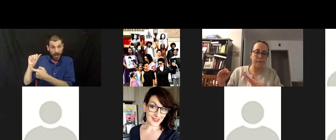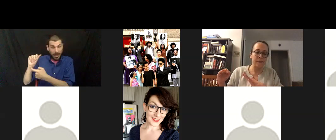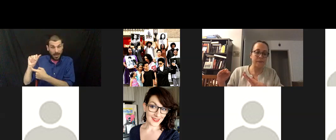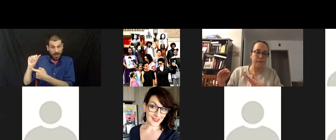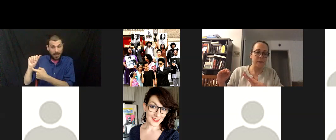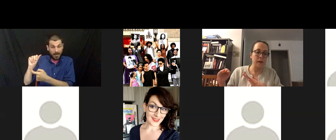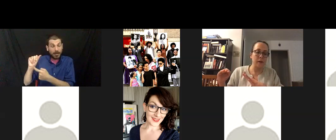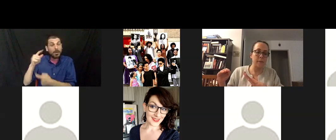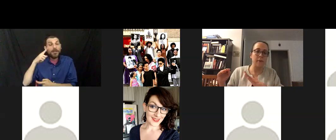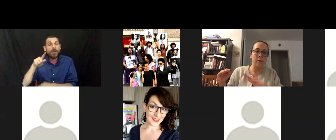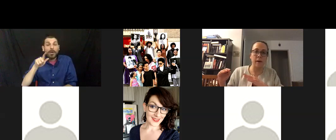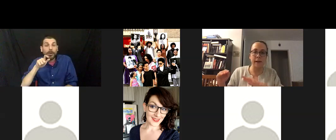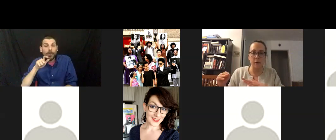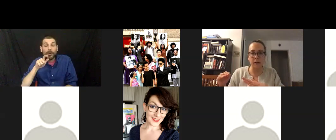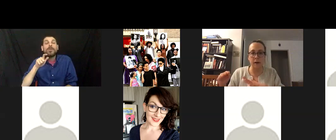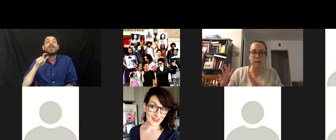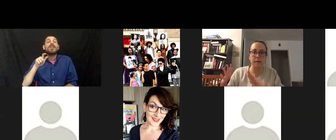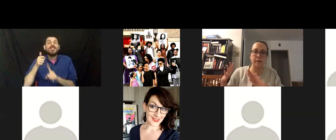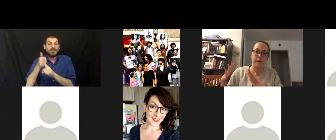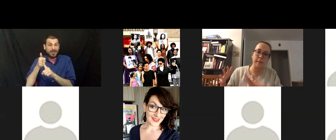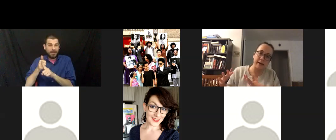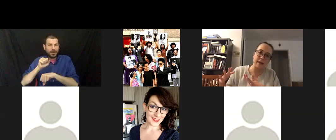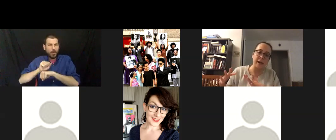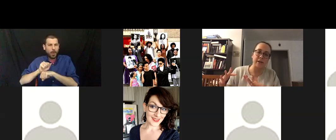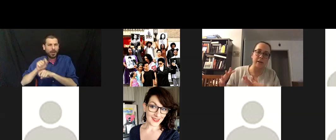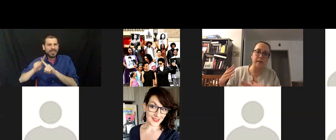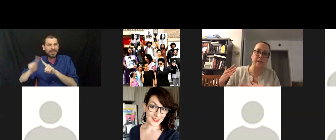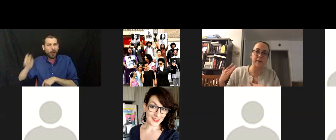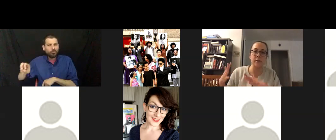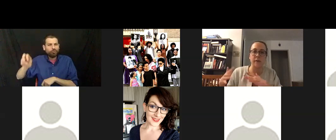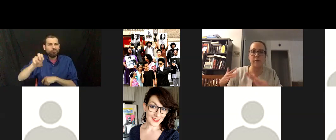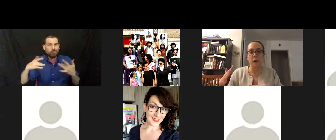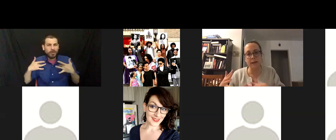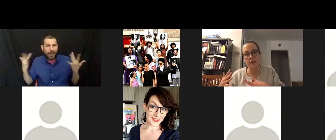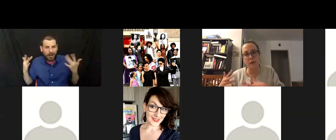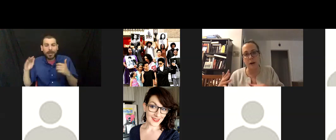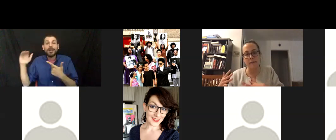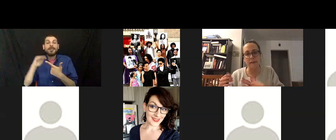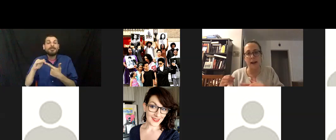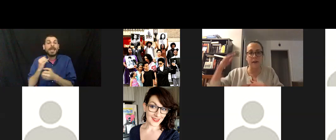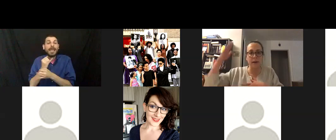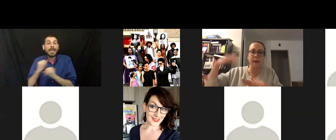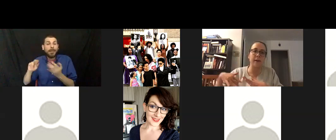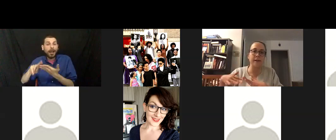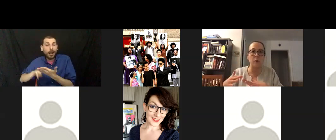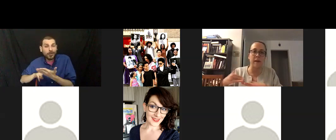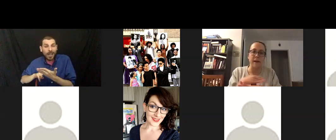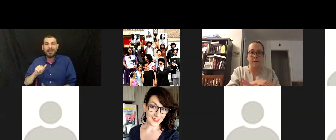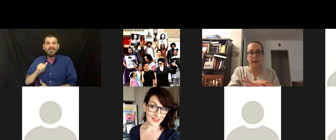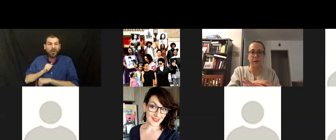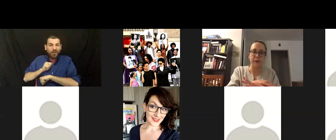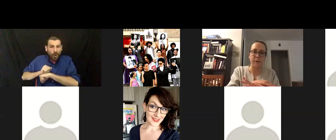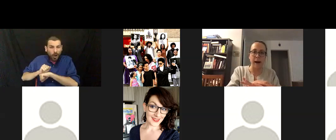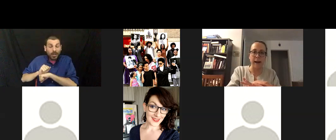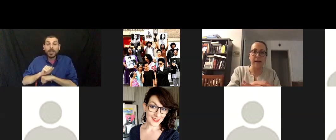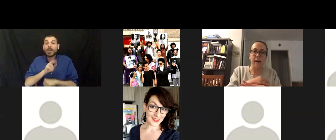for people who are gig workers, independent contractors who don't have the work history to qualify, anybody who doesn't qualify for